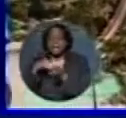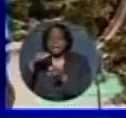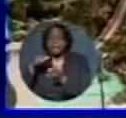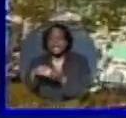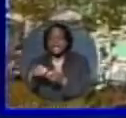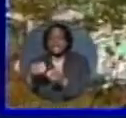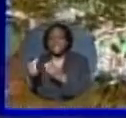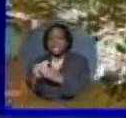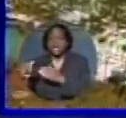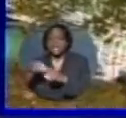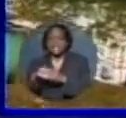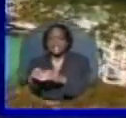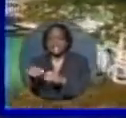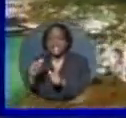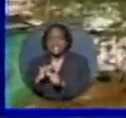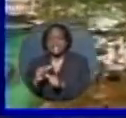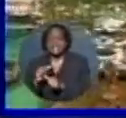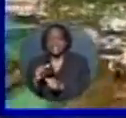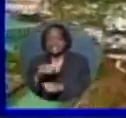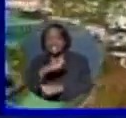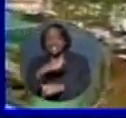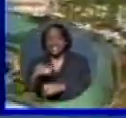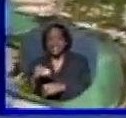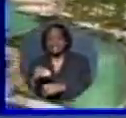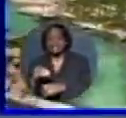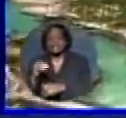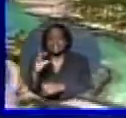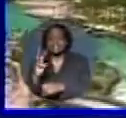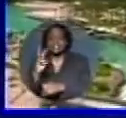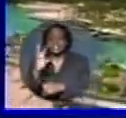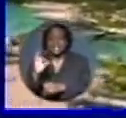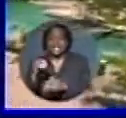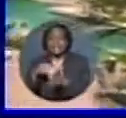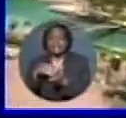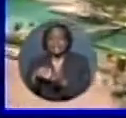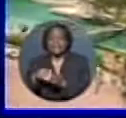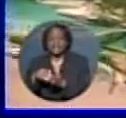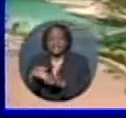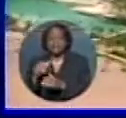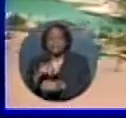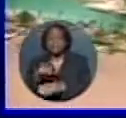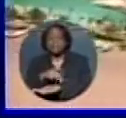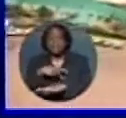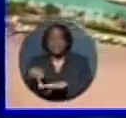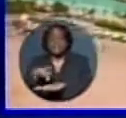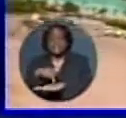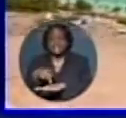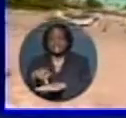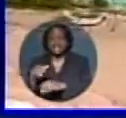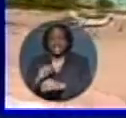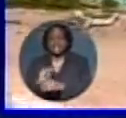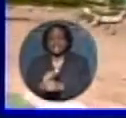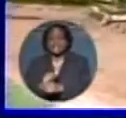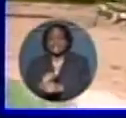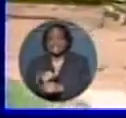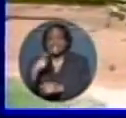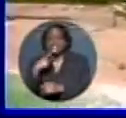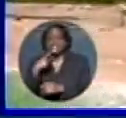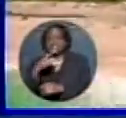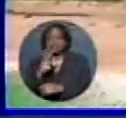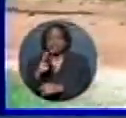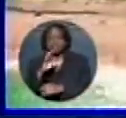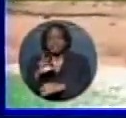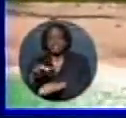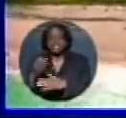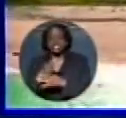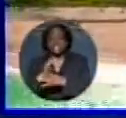Kurzner International and their debt holders has little impact on resort bookings and visitor perception of the Bahamas. The tourism DG told the local